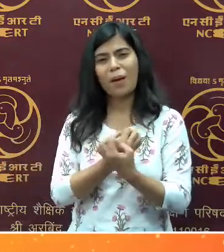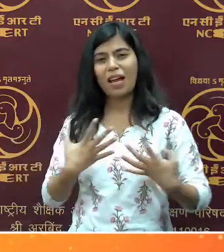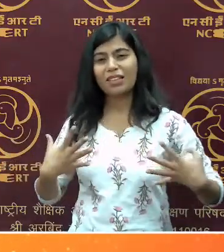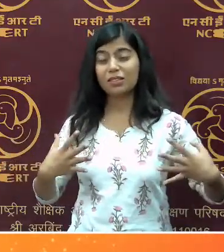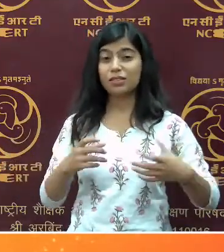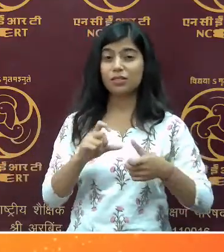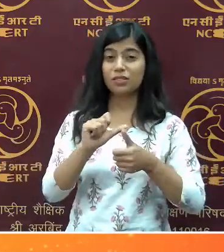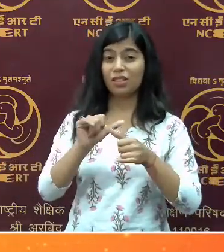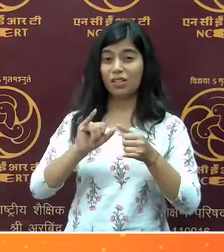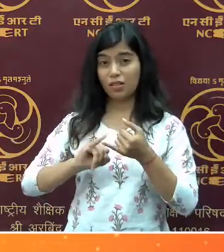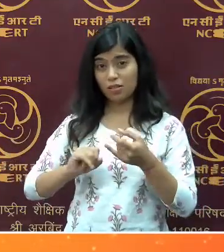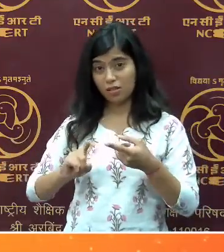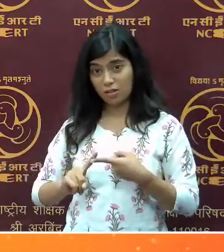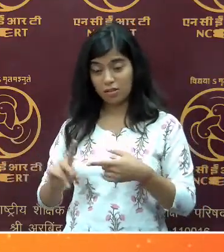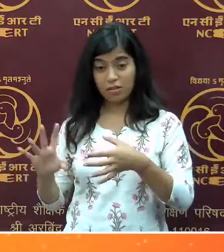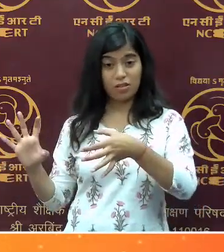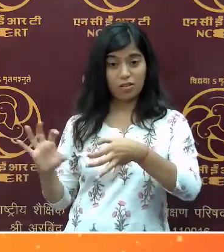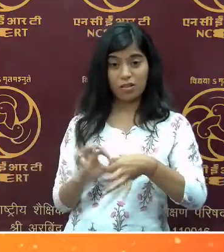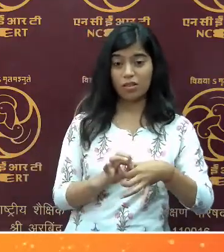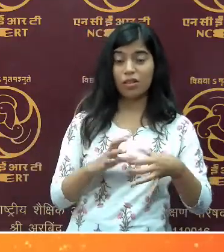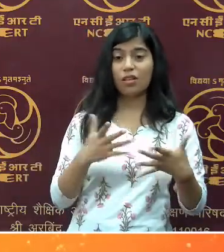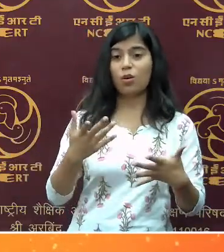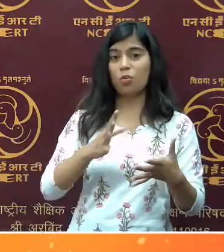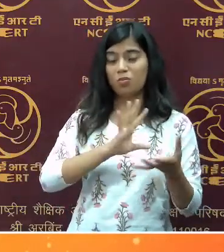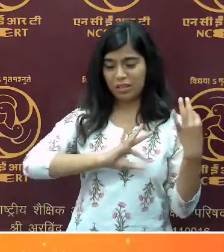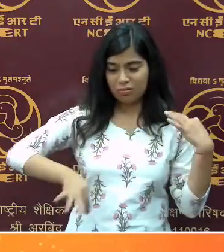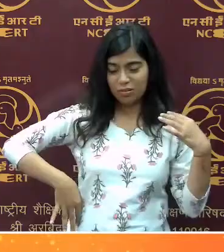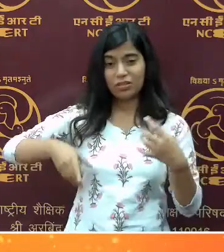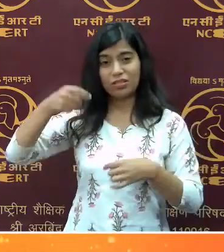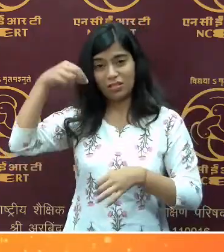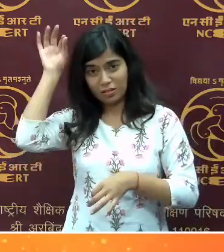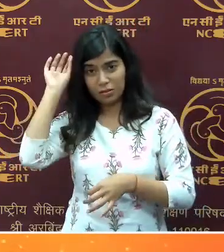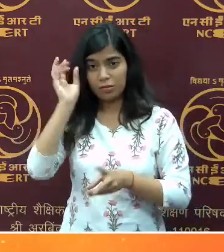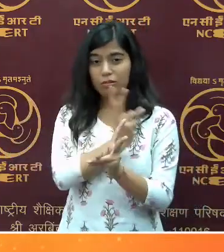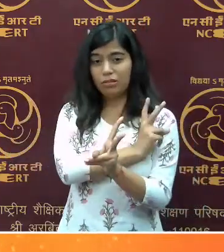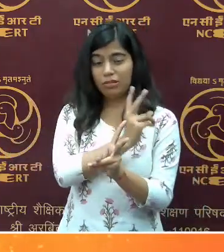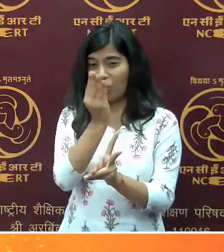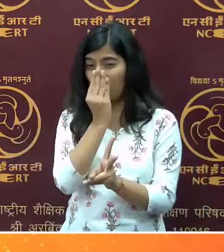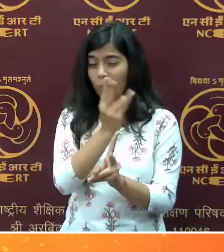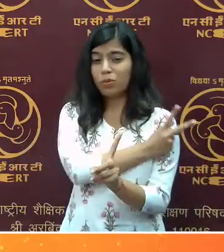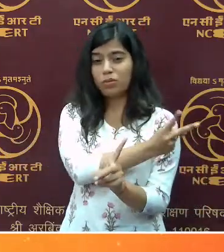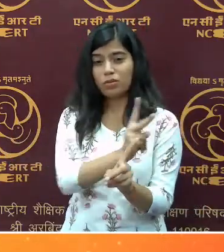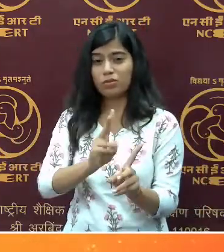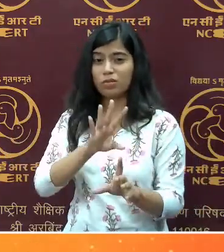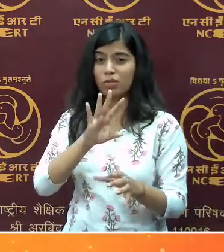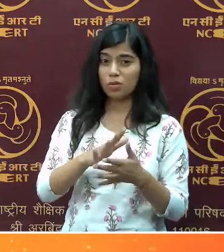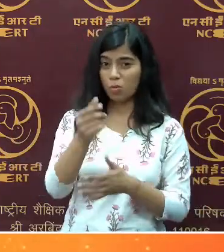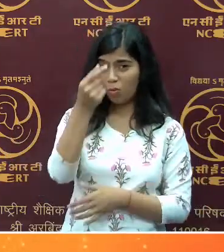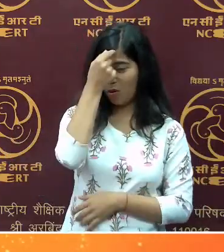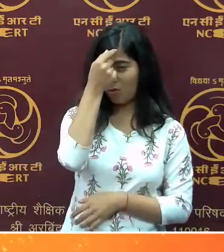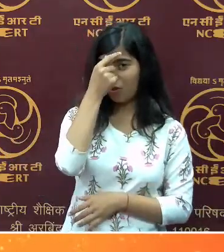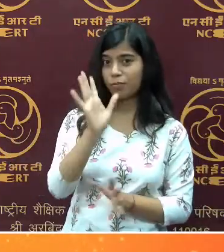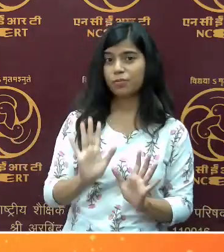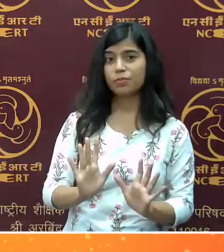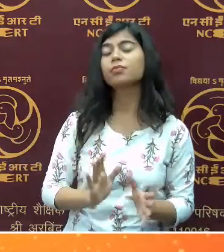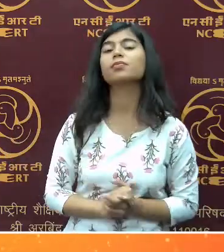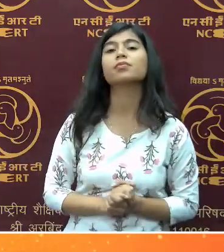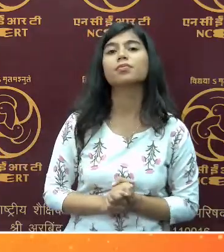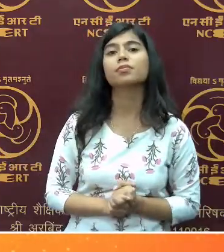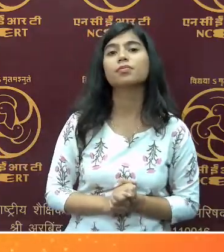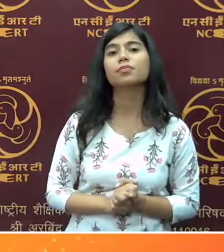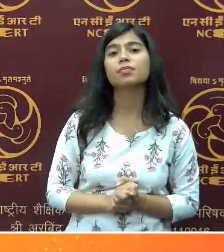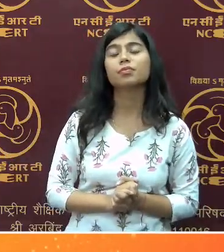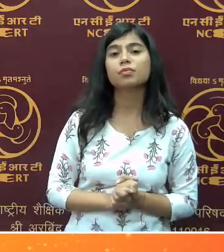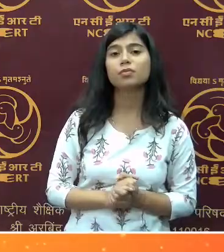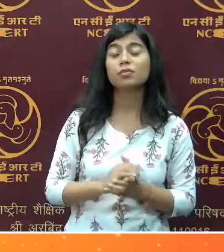minority status, religious issues. In these matters also, Supreme Court has helped people, the government and society through